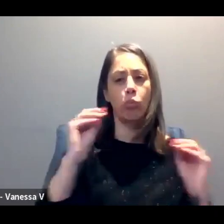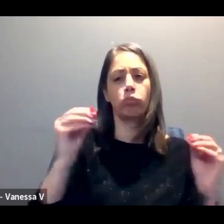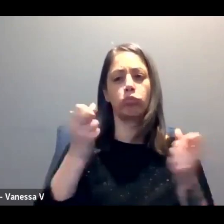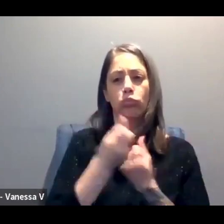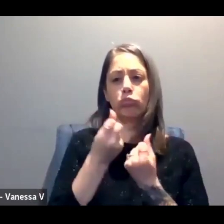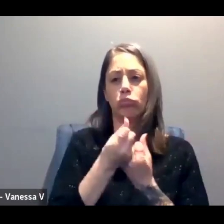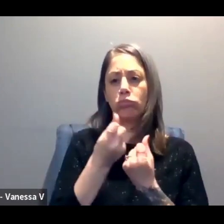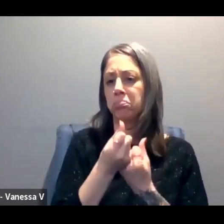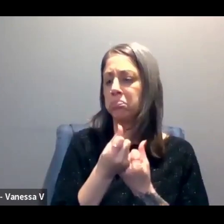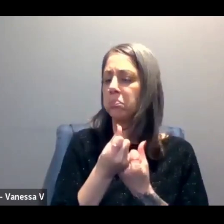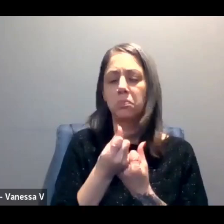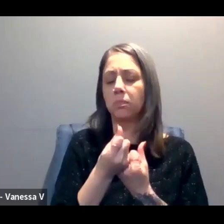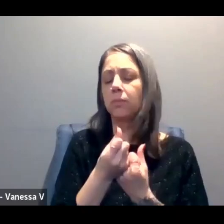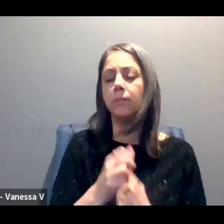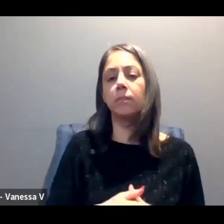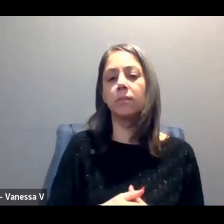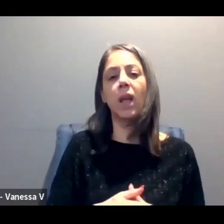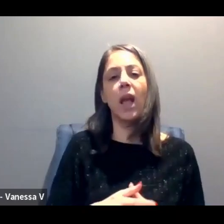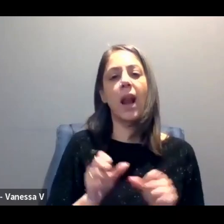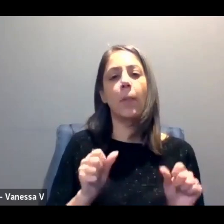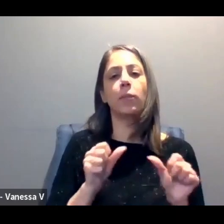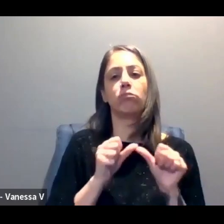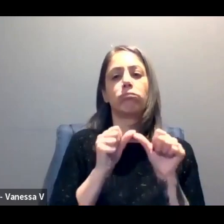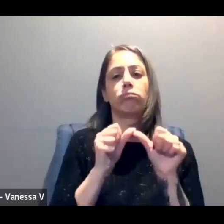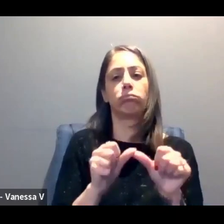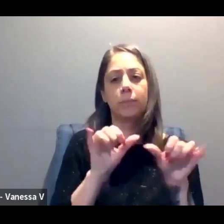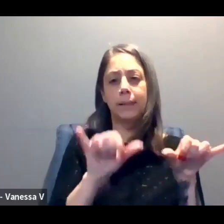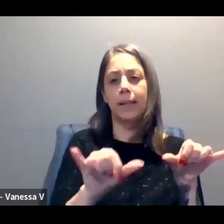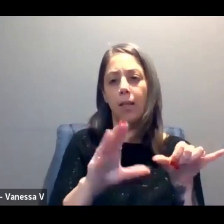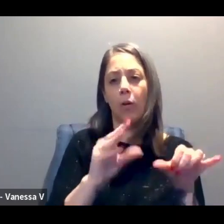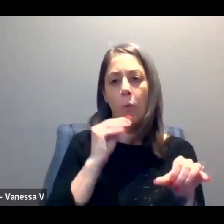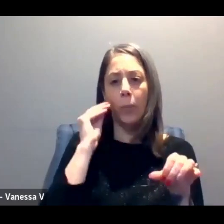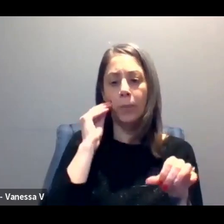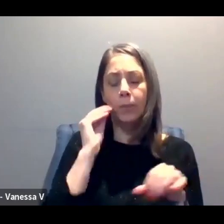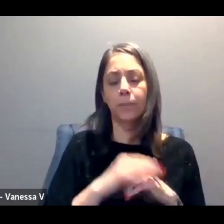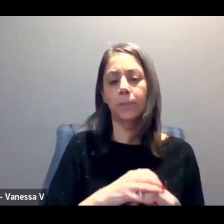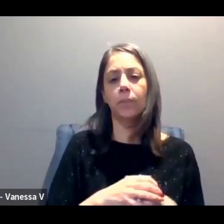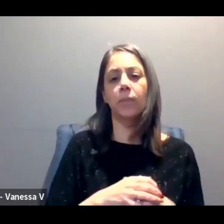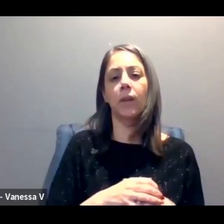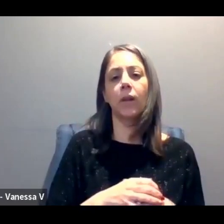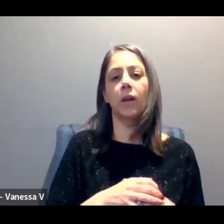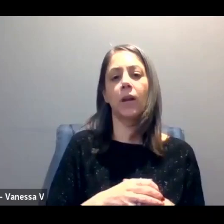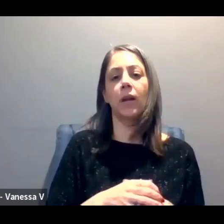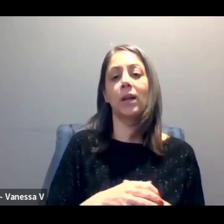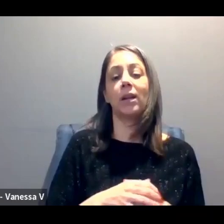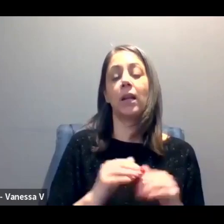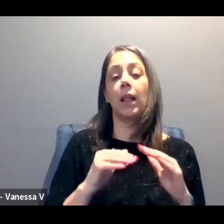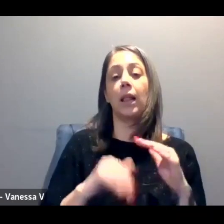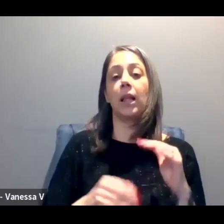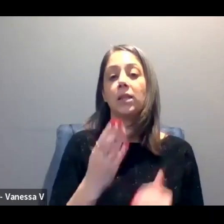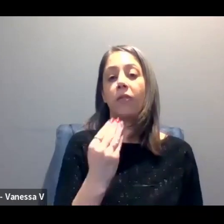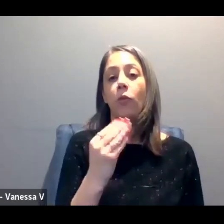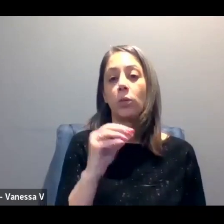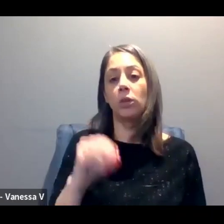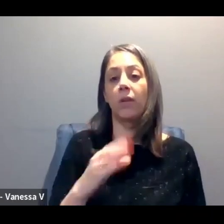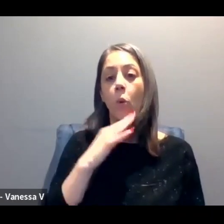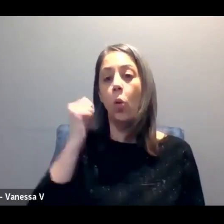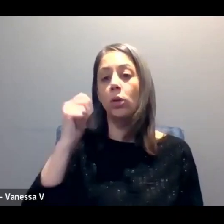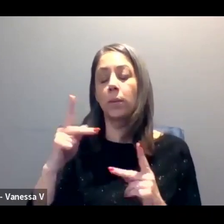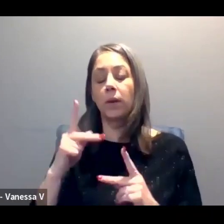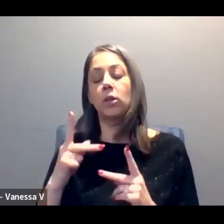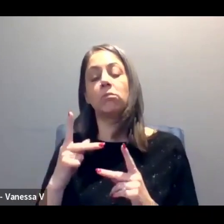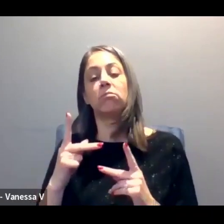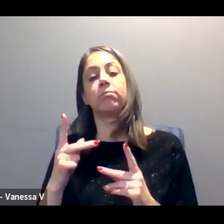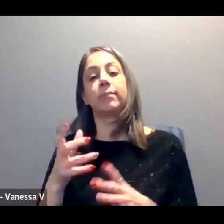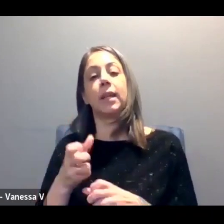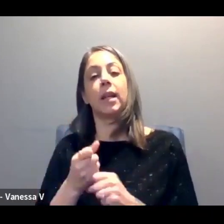or care services to remain in their own home. Less than 14% of the older adults receive support